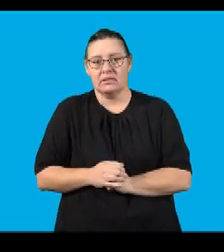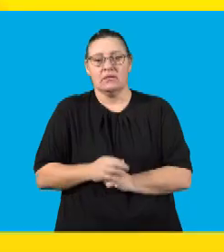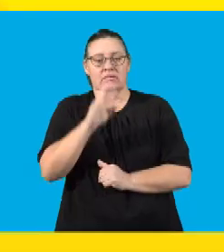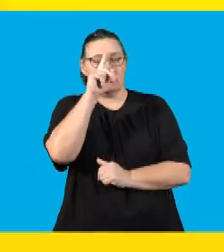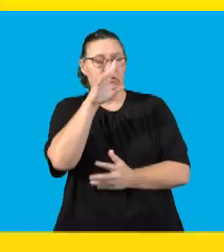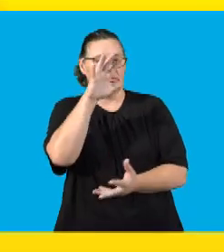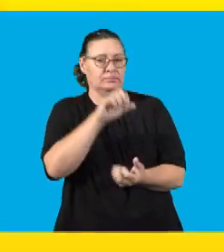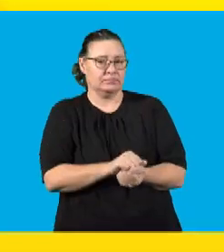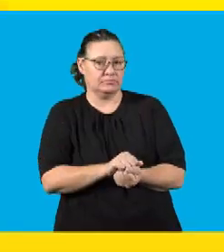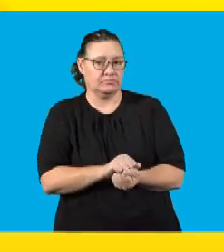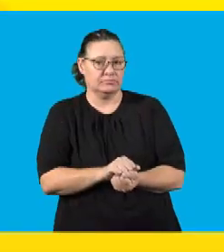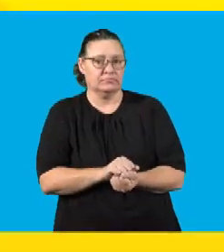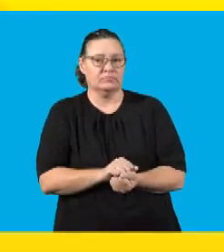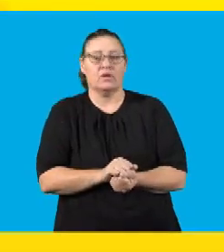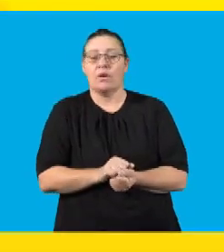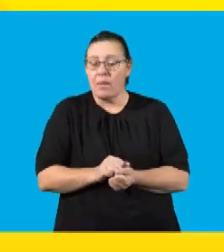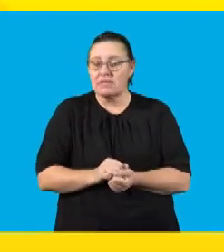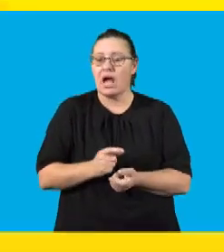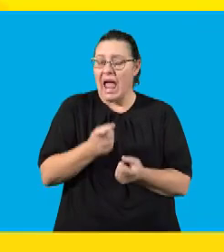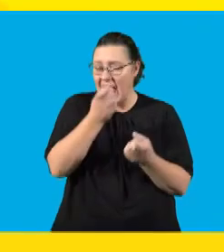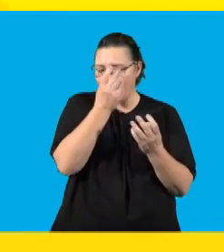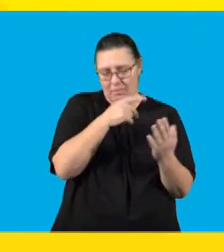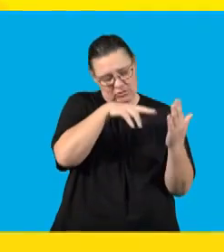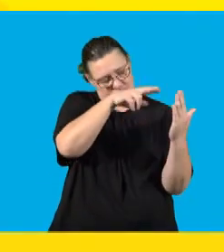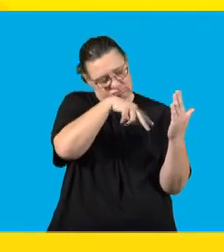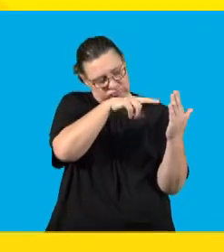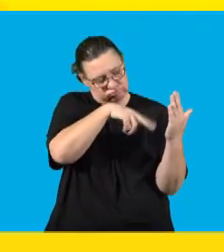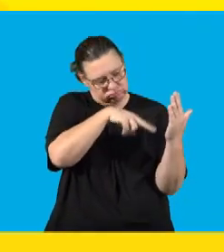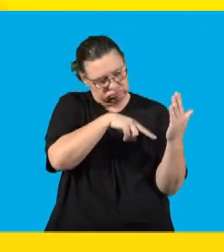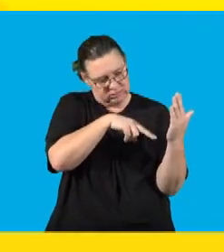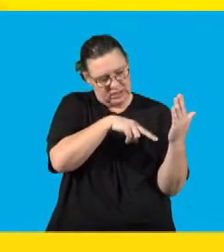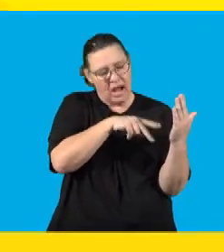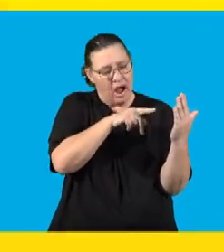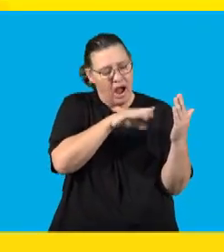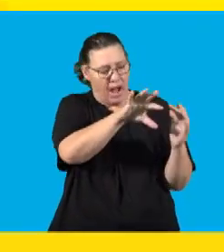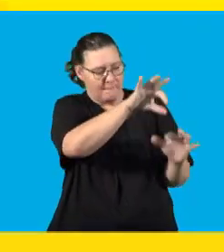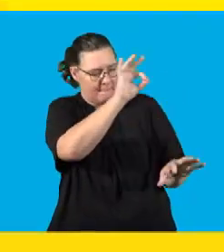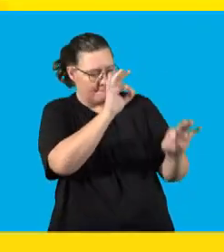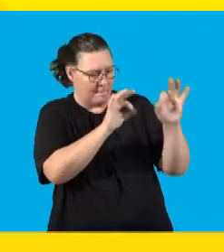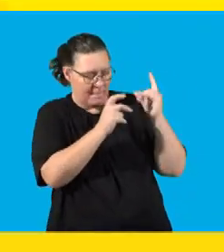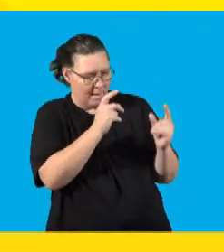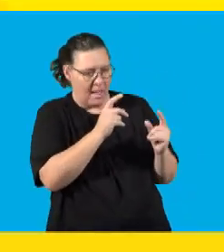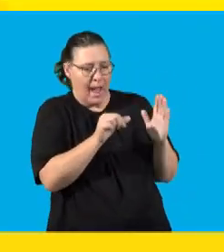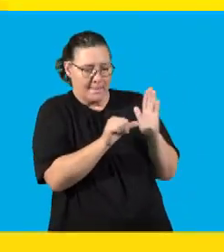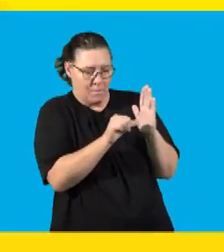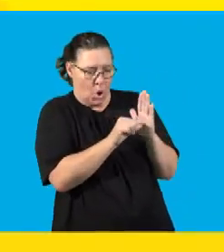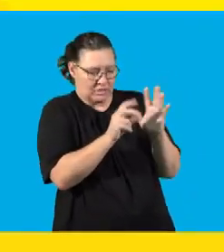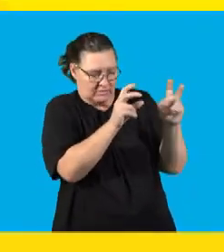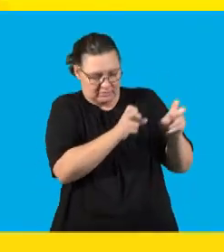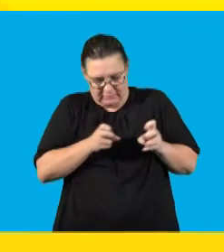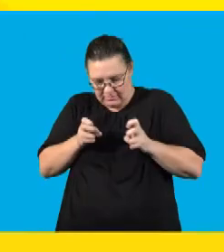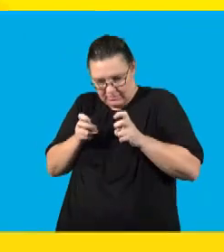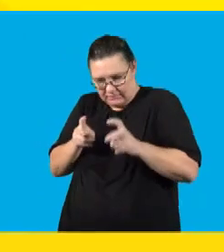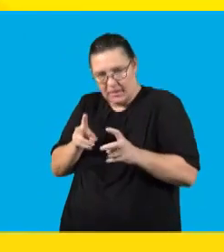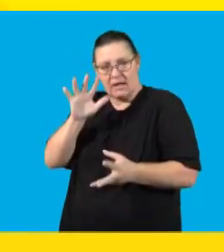answer. Remember that a summary asks you to take a lot of information and take out all of the unnecessary